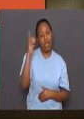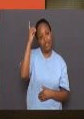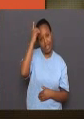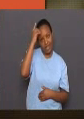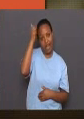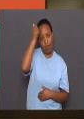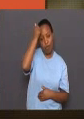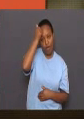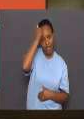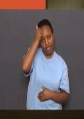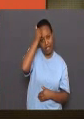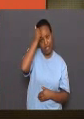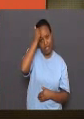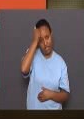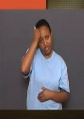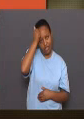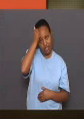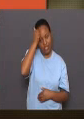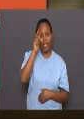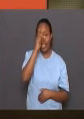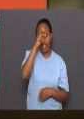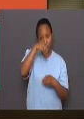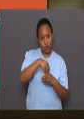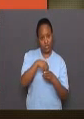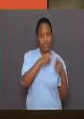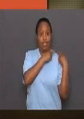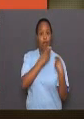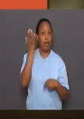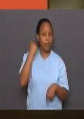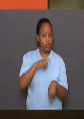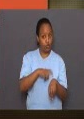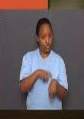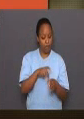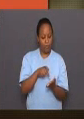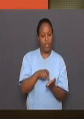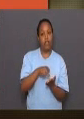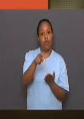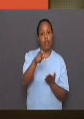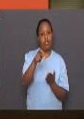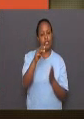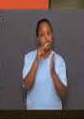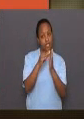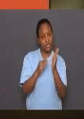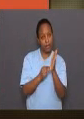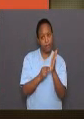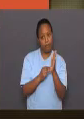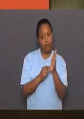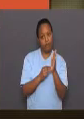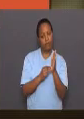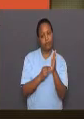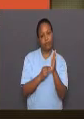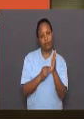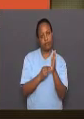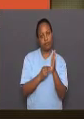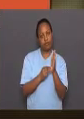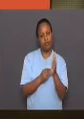Arap Moi were in office in Kenya, the democratic system was subverted